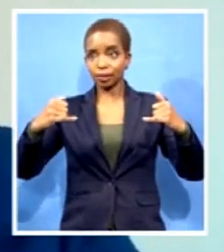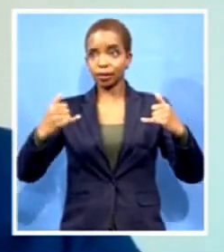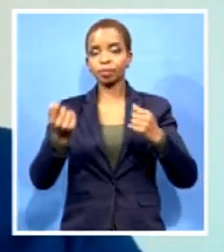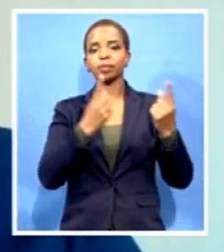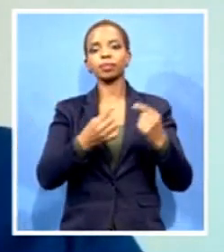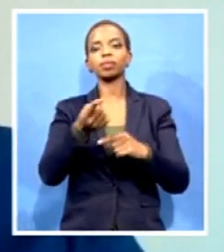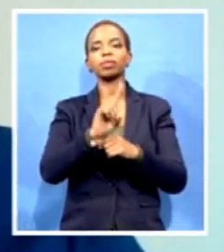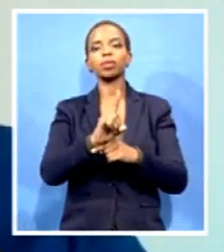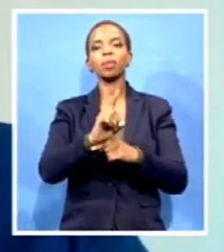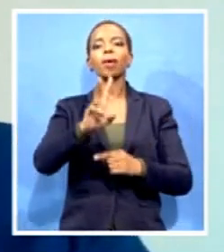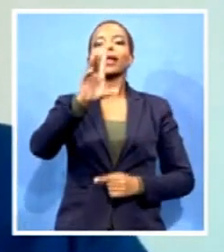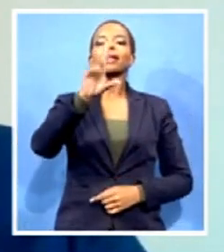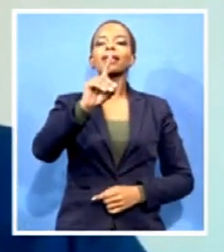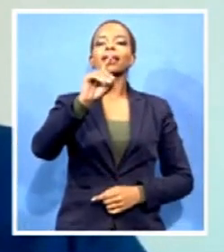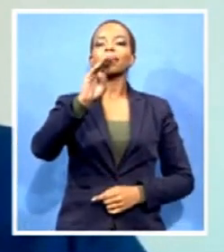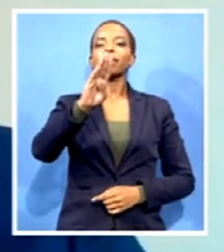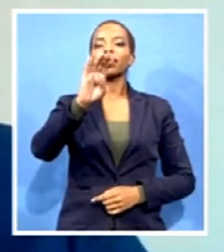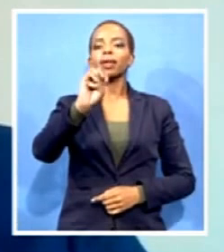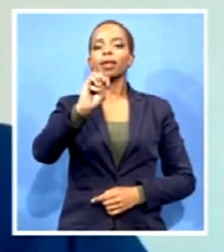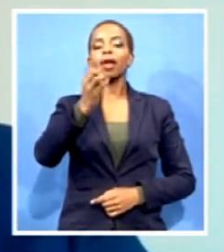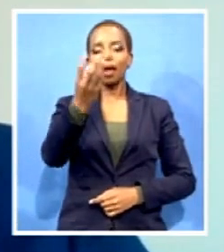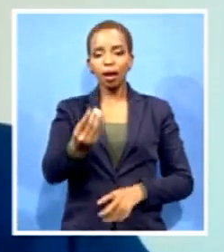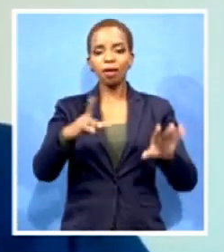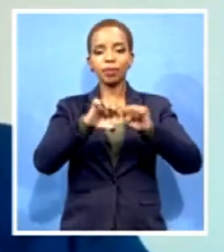in place. They've got a program that